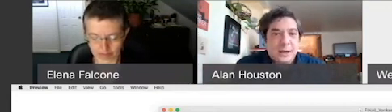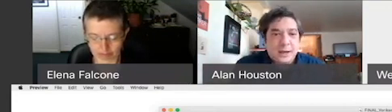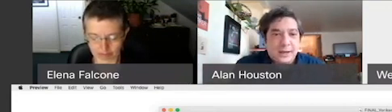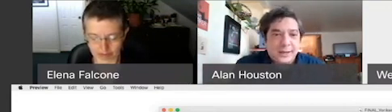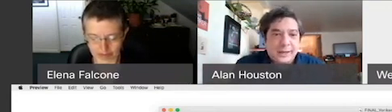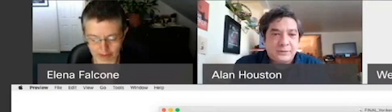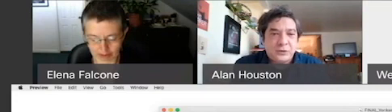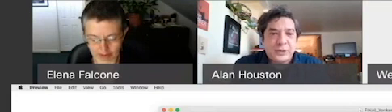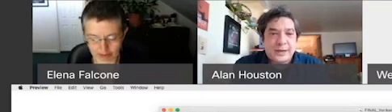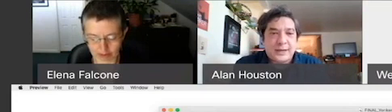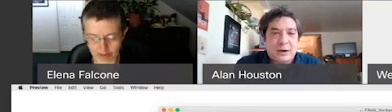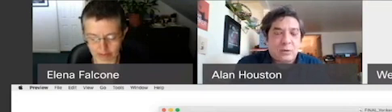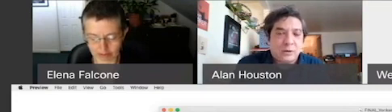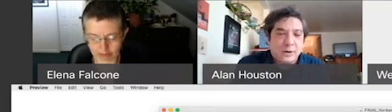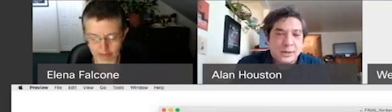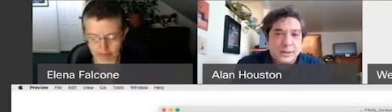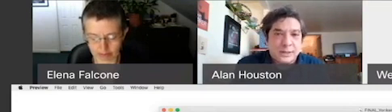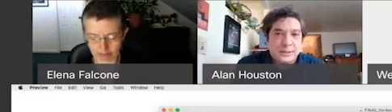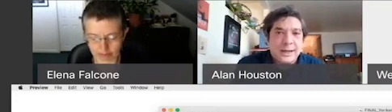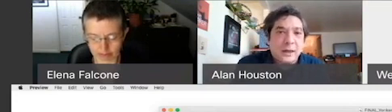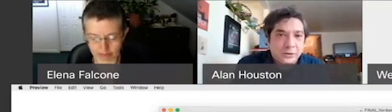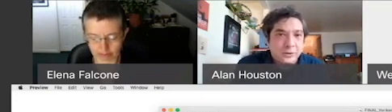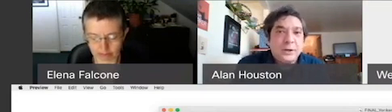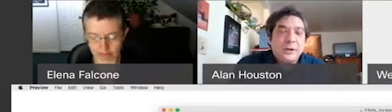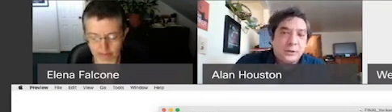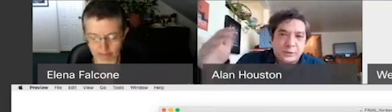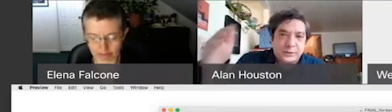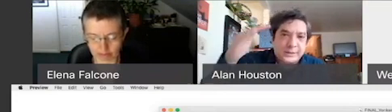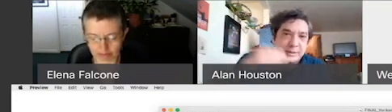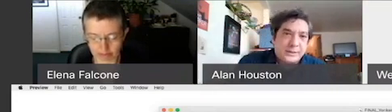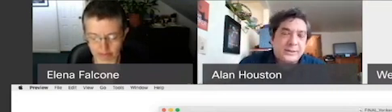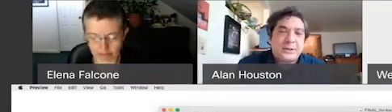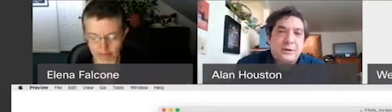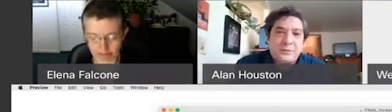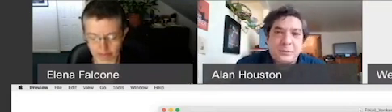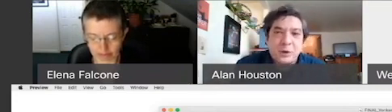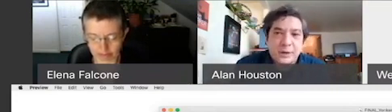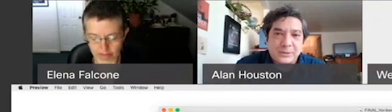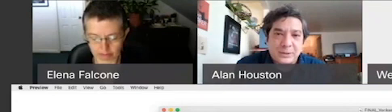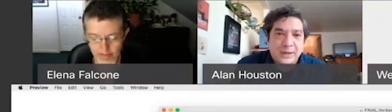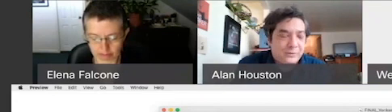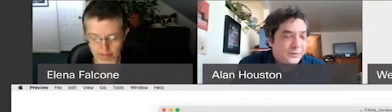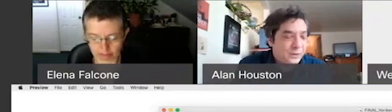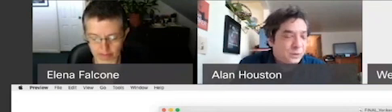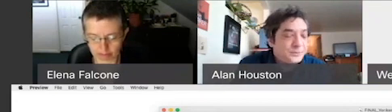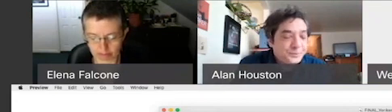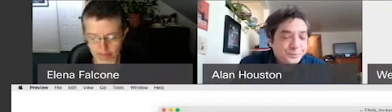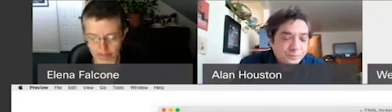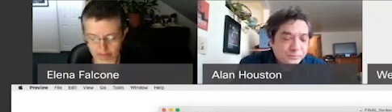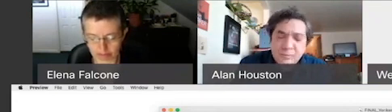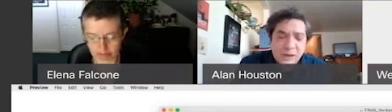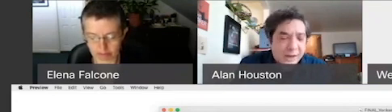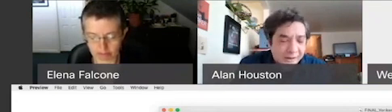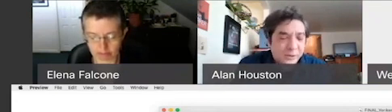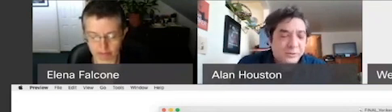if you check our calendar, you will see the list of programs that we have available. A lot of them